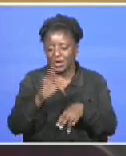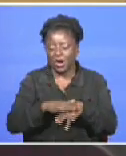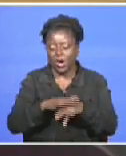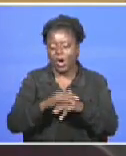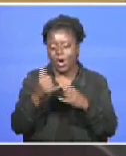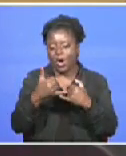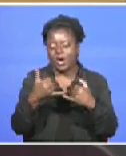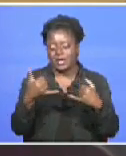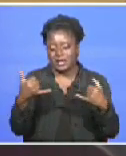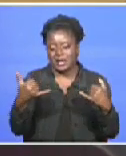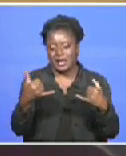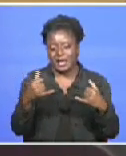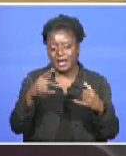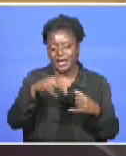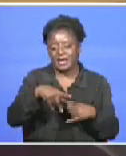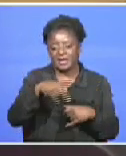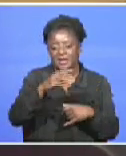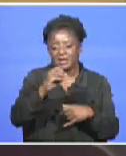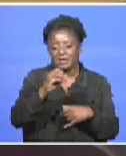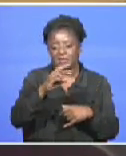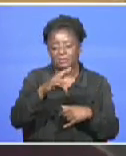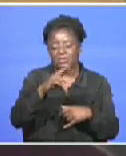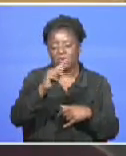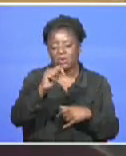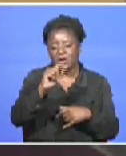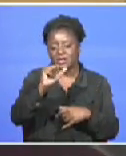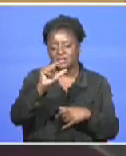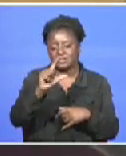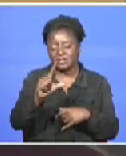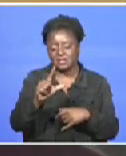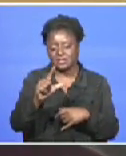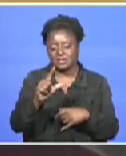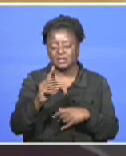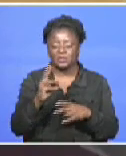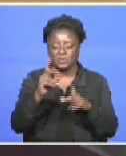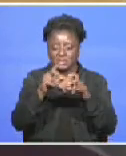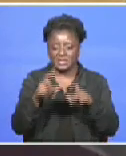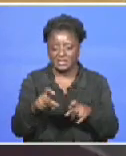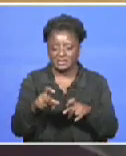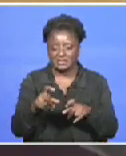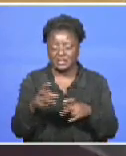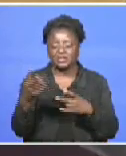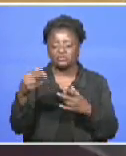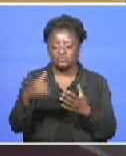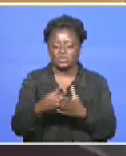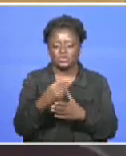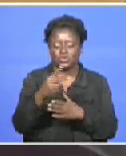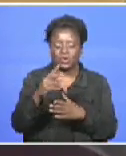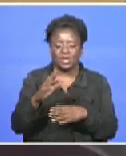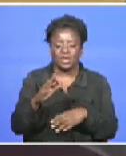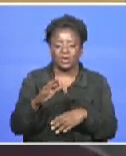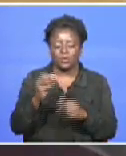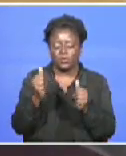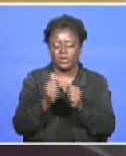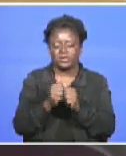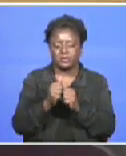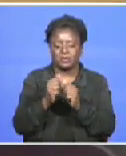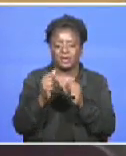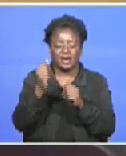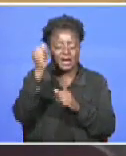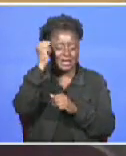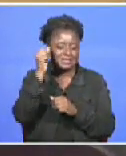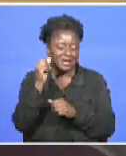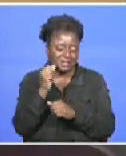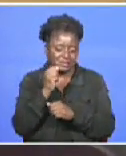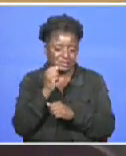looking testing the renewal of adult persons who have the e-passports. We've been making some observations as to